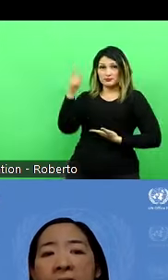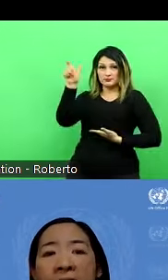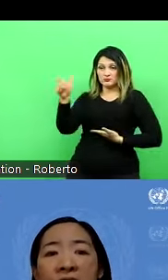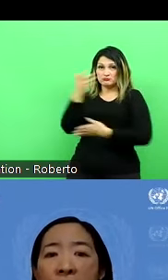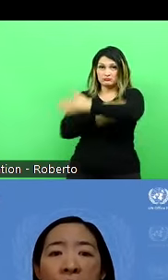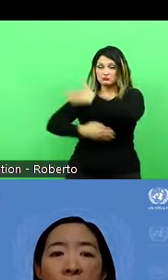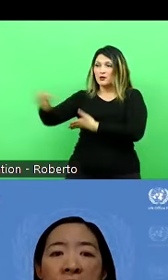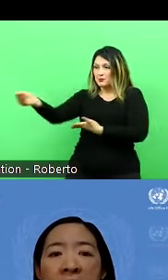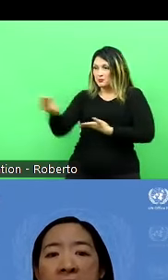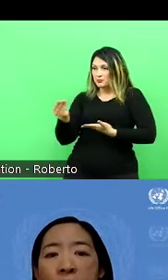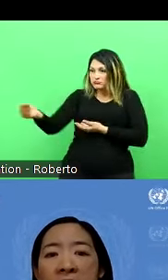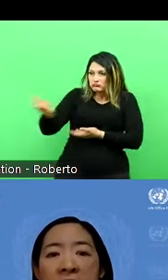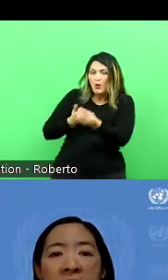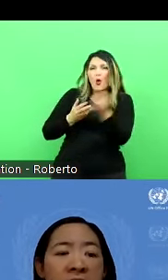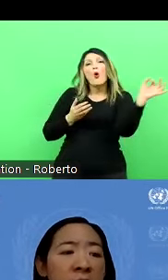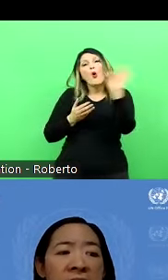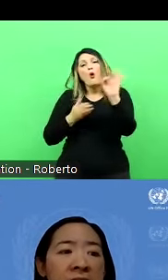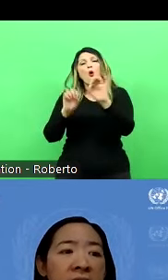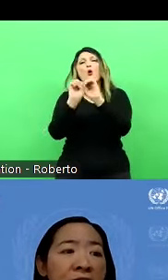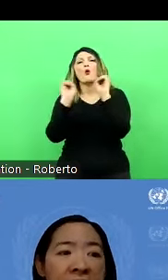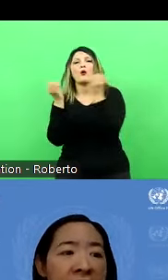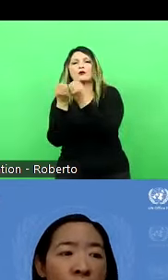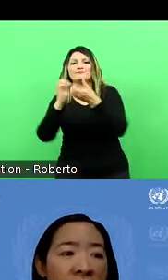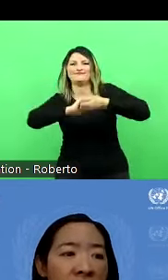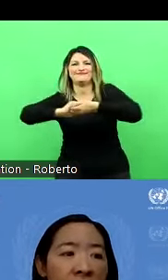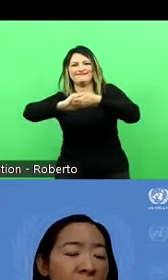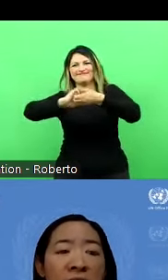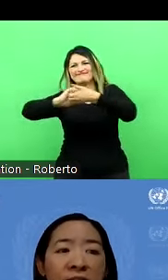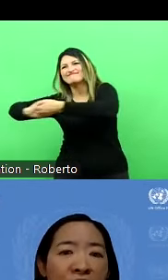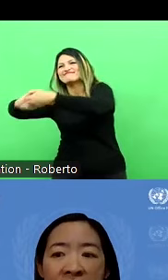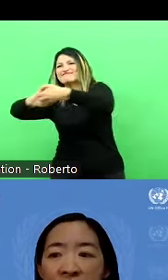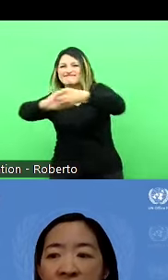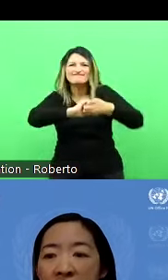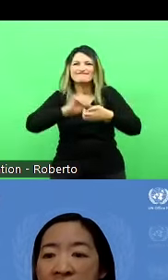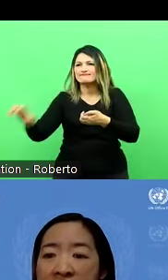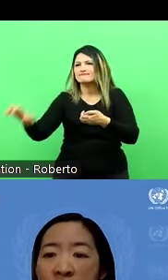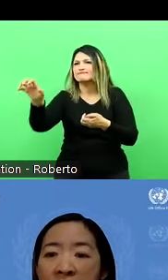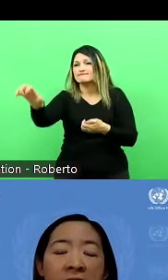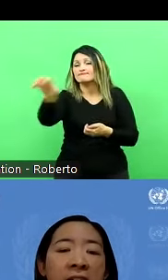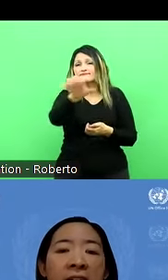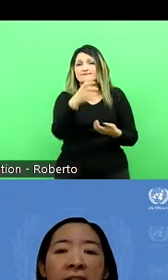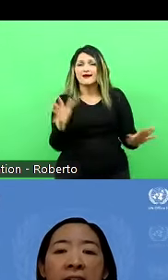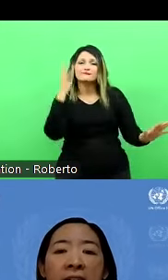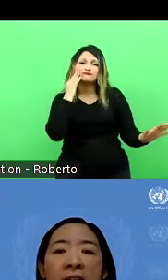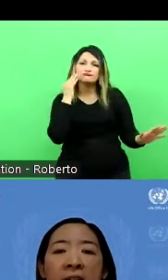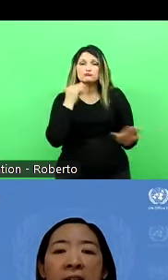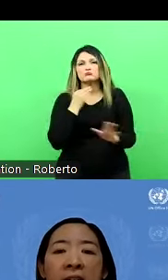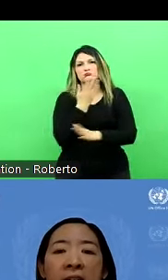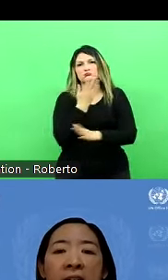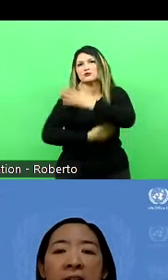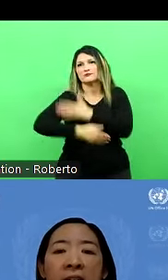one that actually knows what the person with disabilities are facing with, what type of challenges they are facing with,